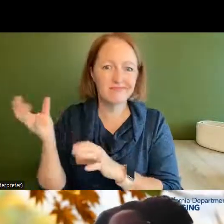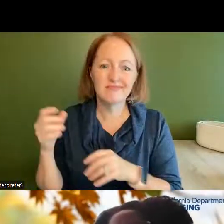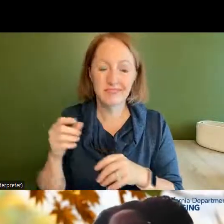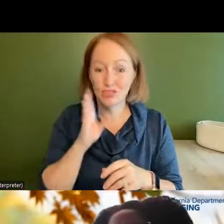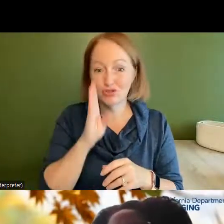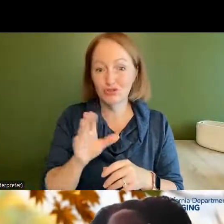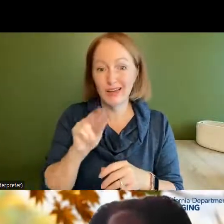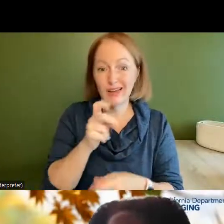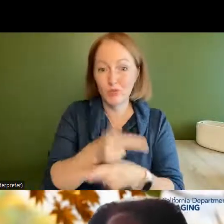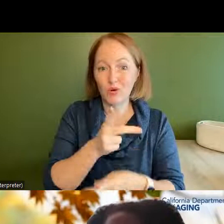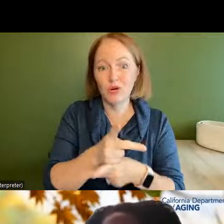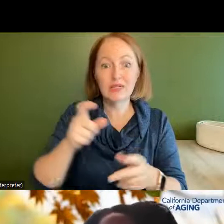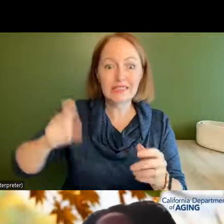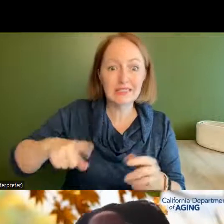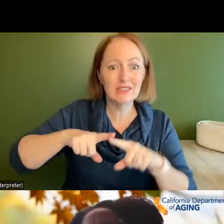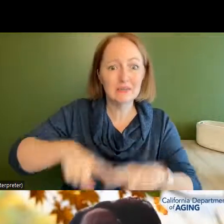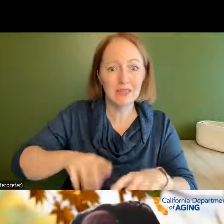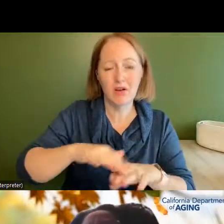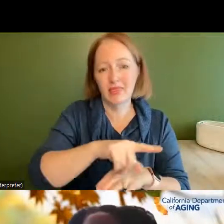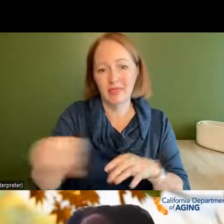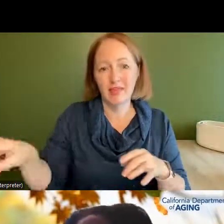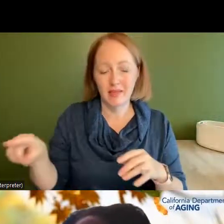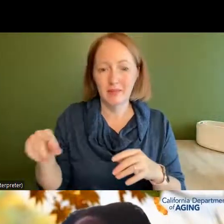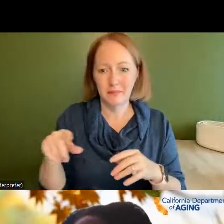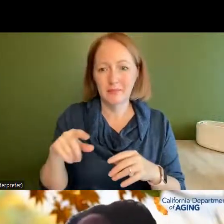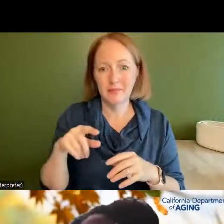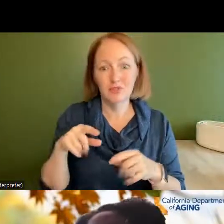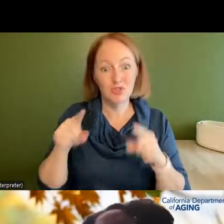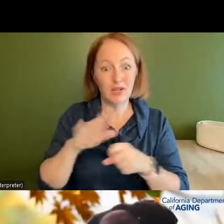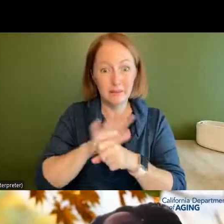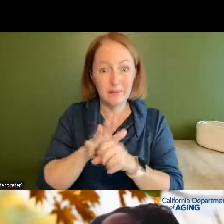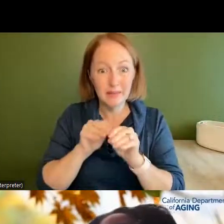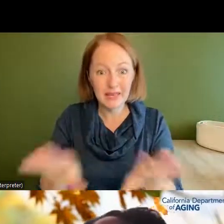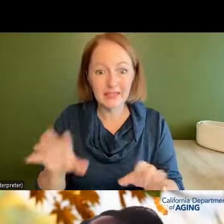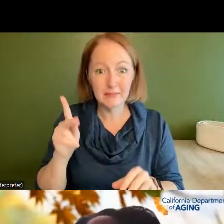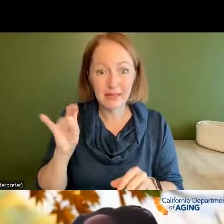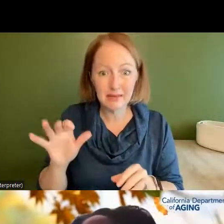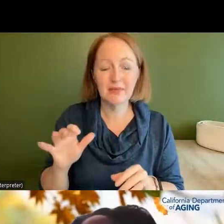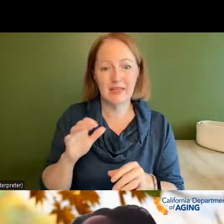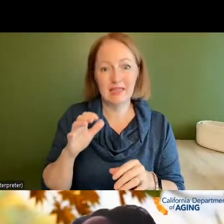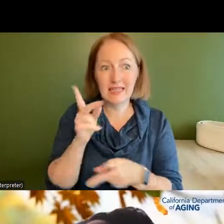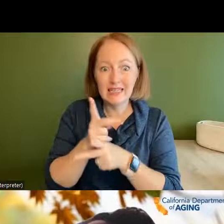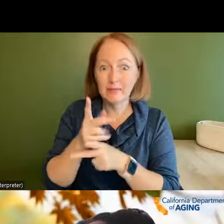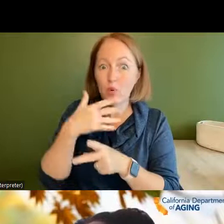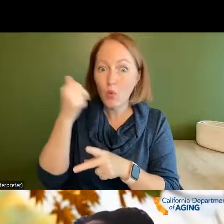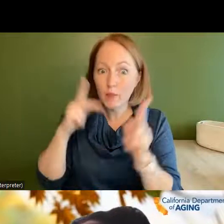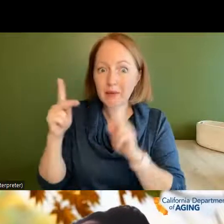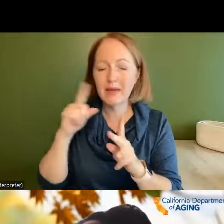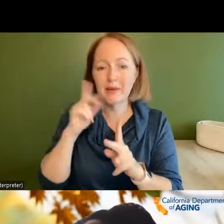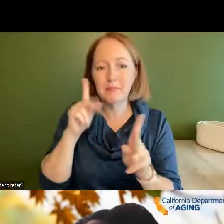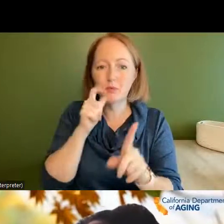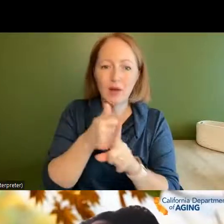been essential within the pandemic in keeping older adults and individuals